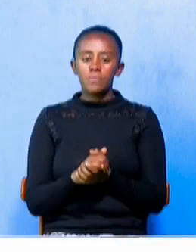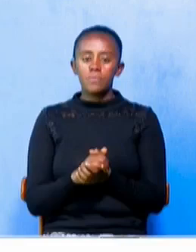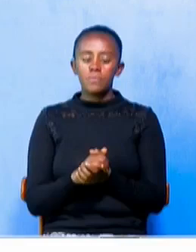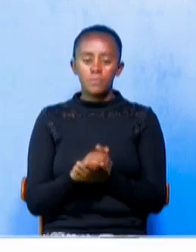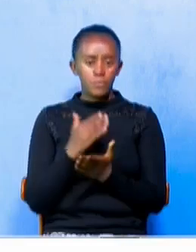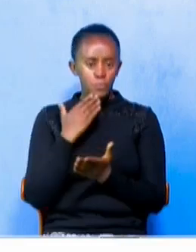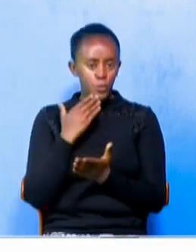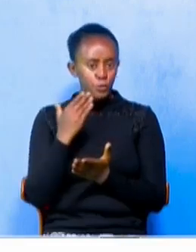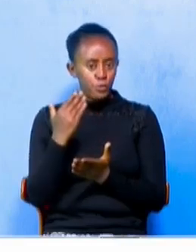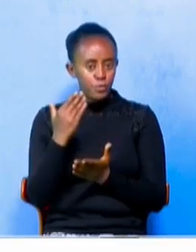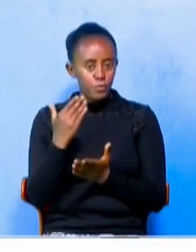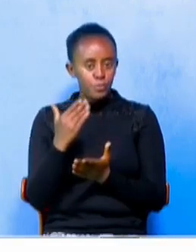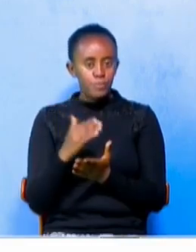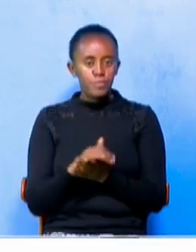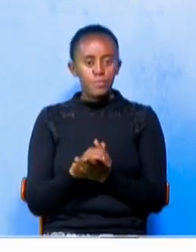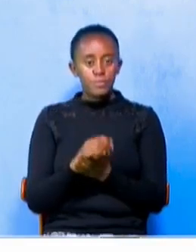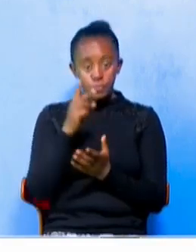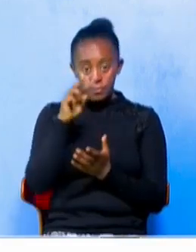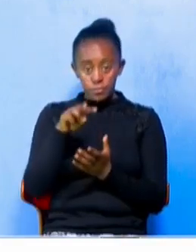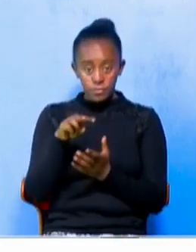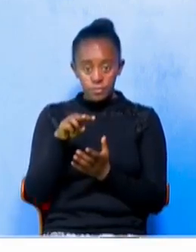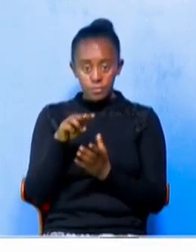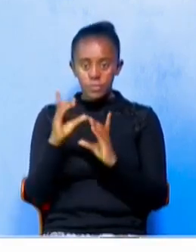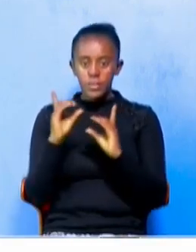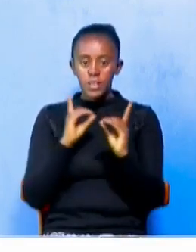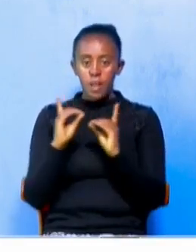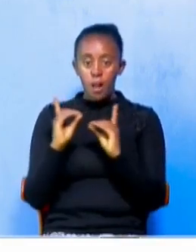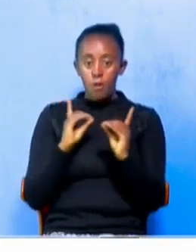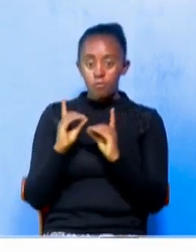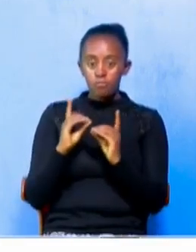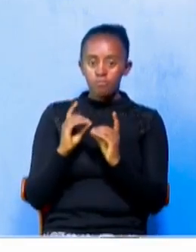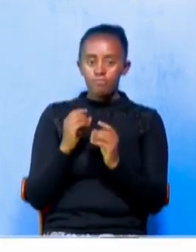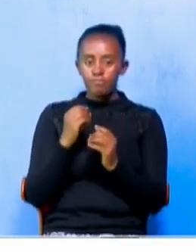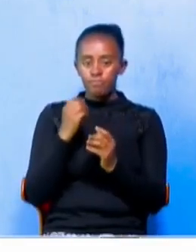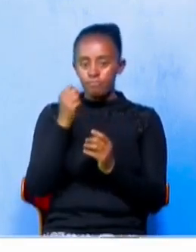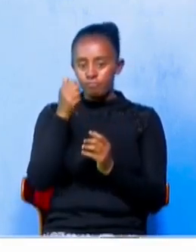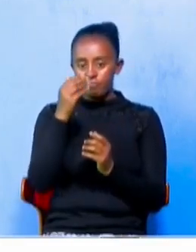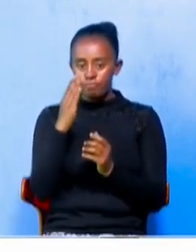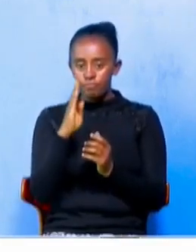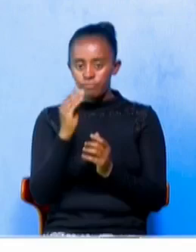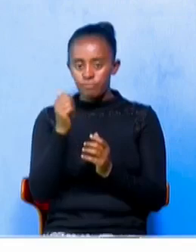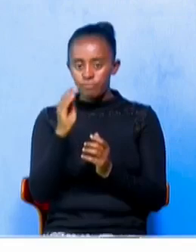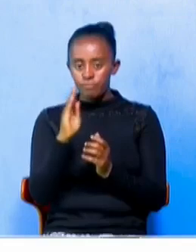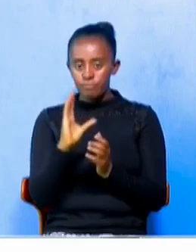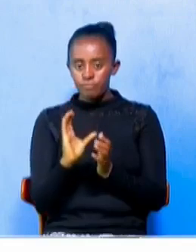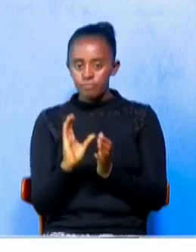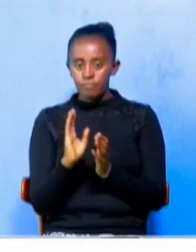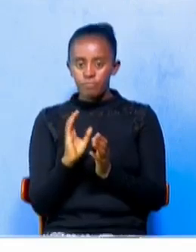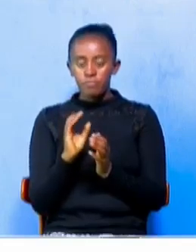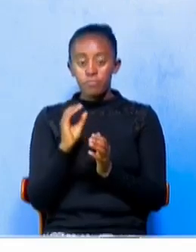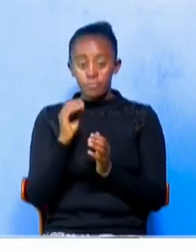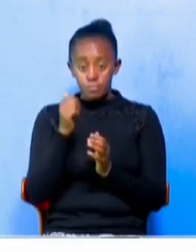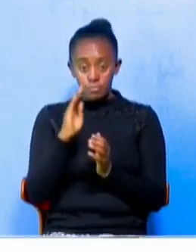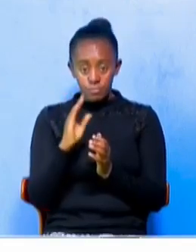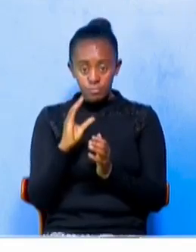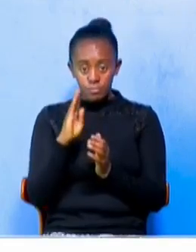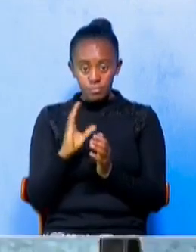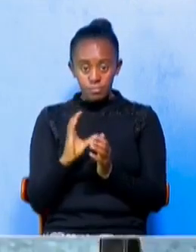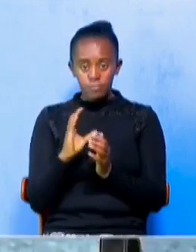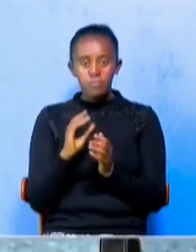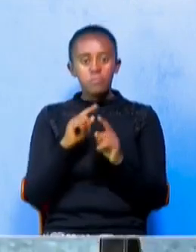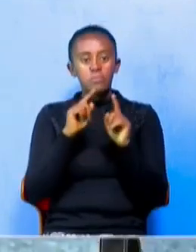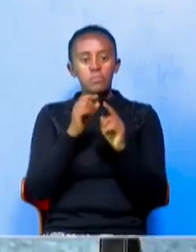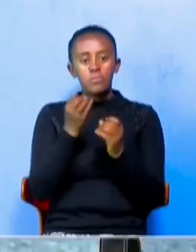Good. You see, the dialogue looks like this. Well, welcome to do a lot of